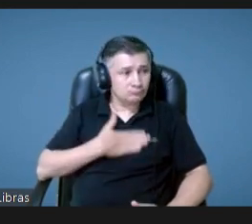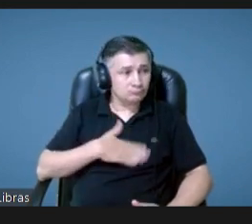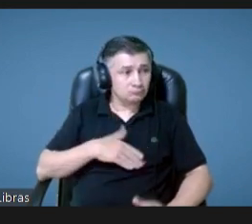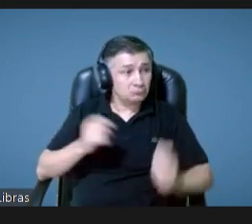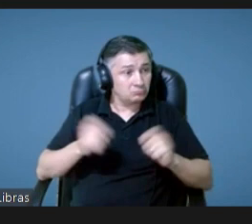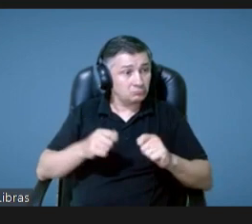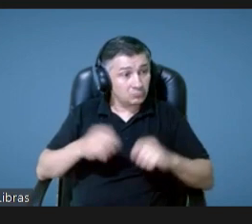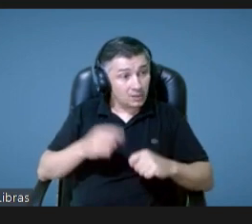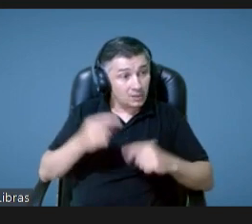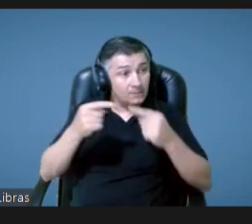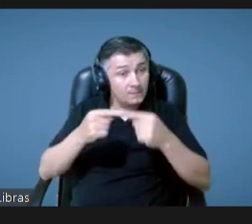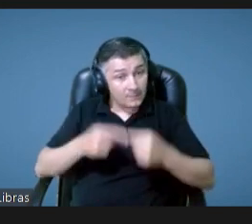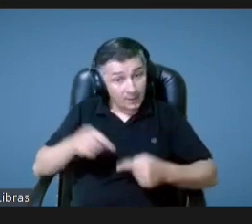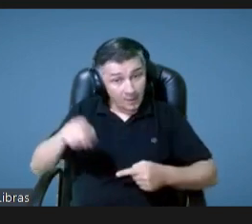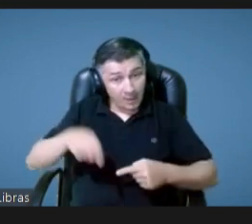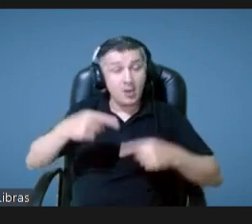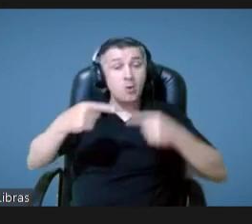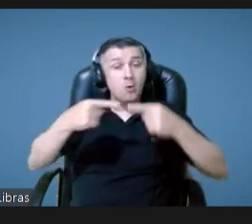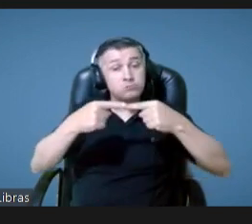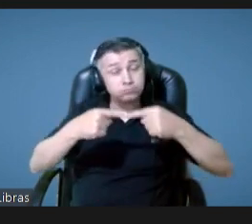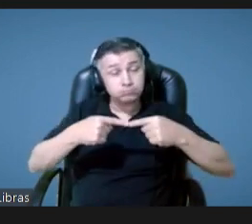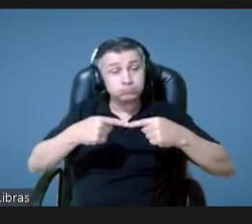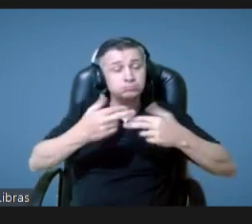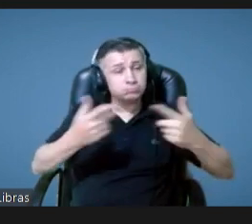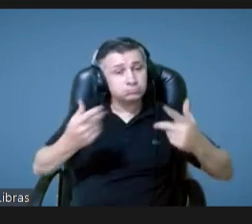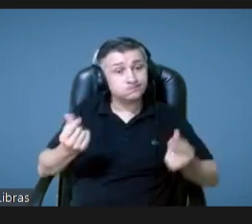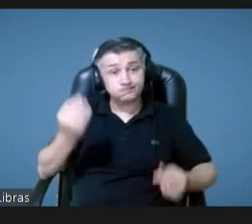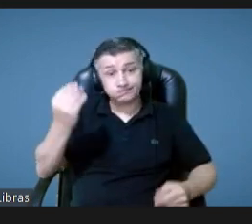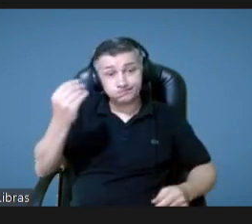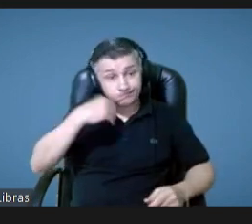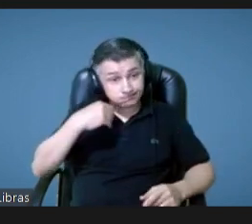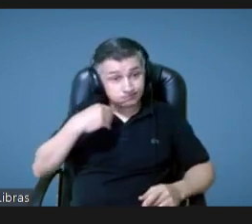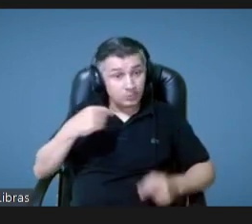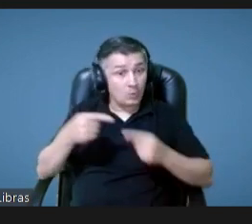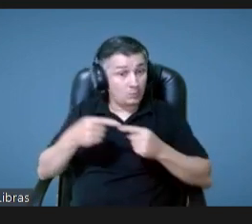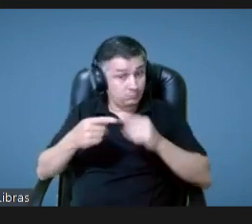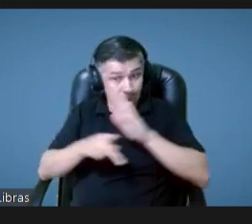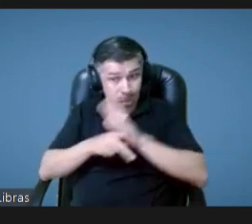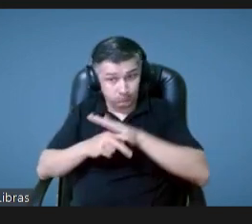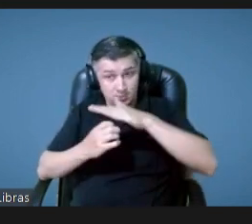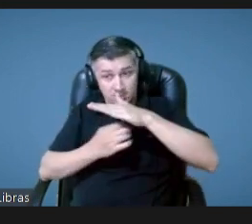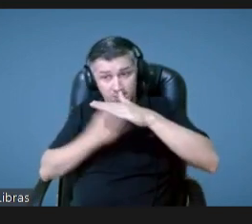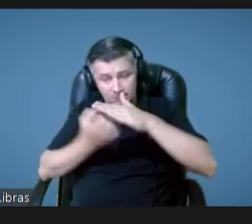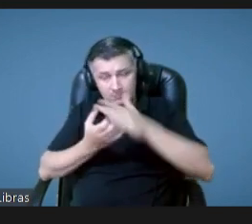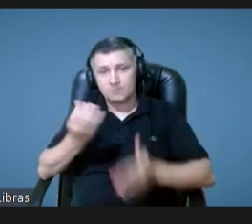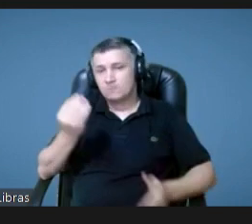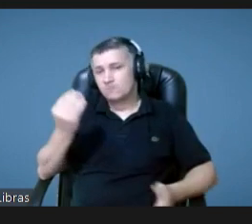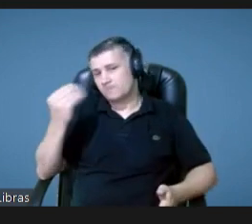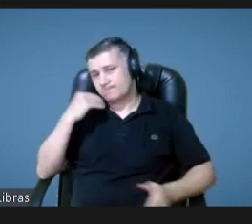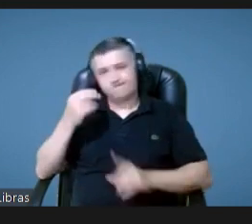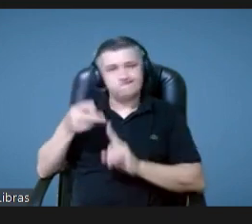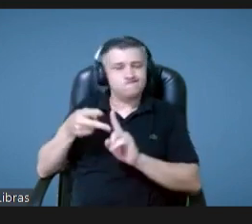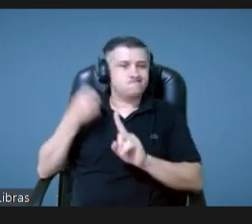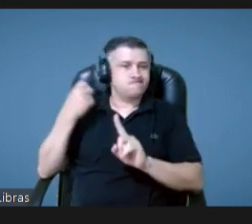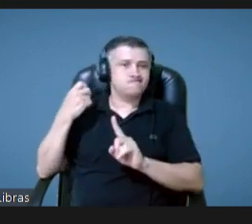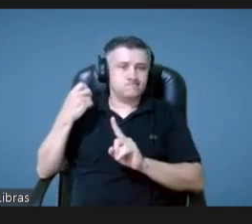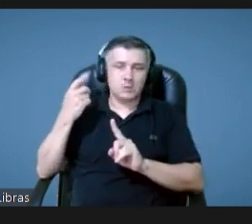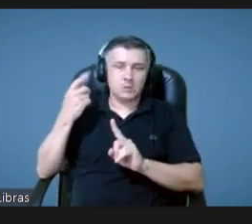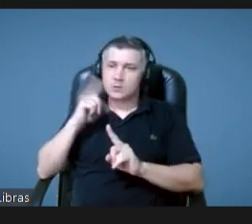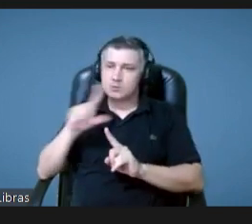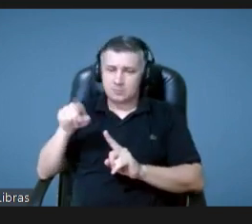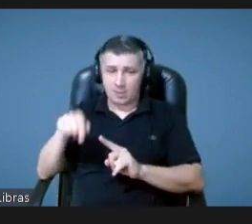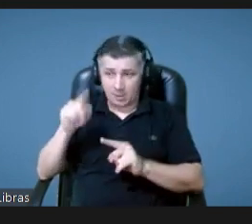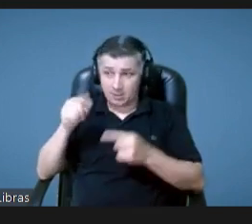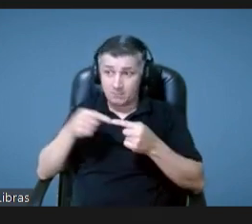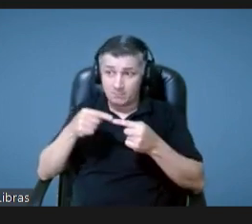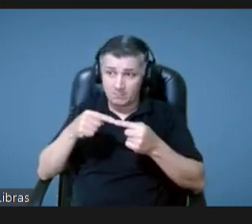contributes to our EBITDA, which makes us feel comfortable that this is a very profitable activity for the company.